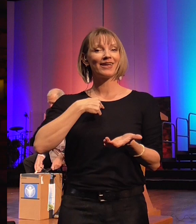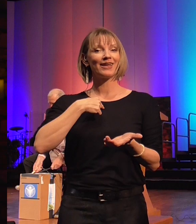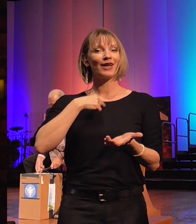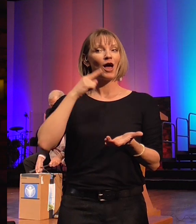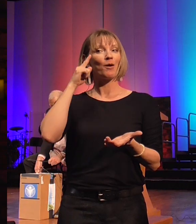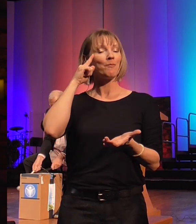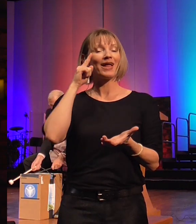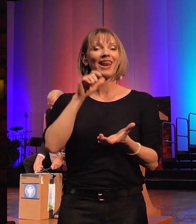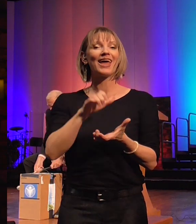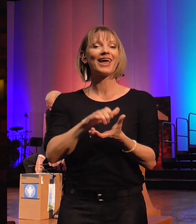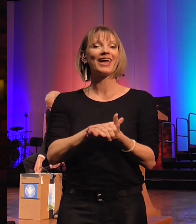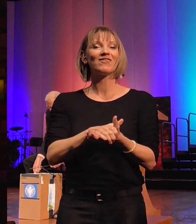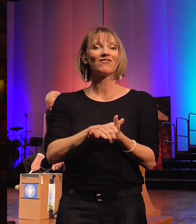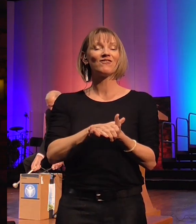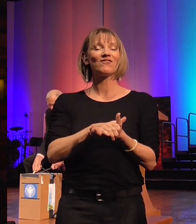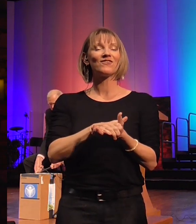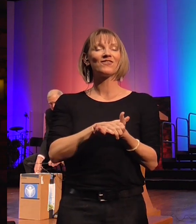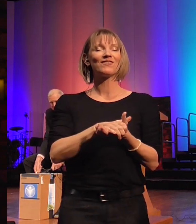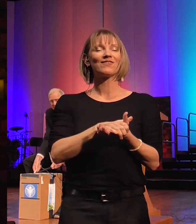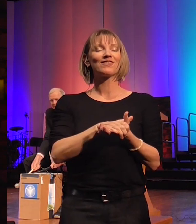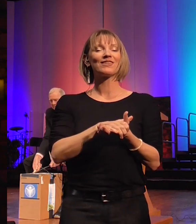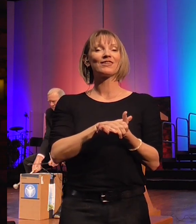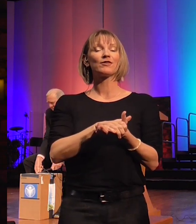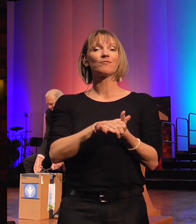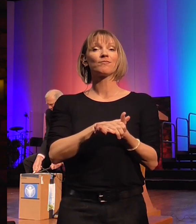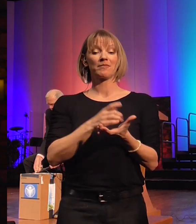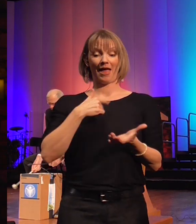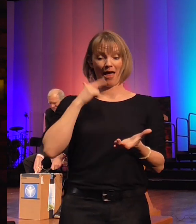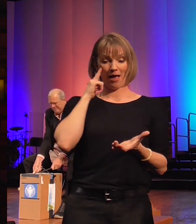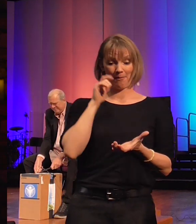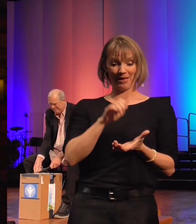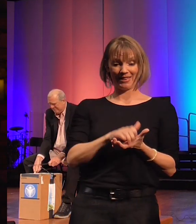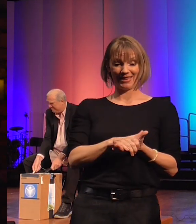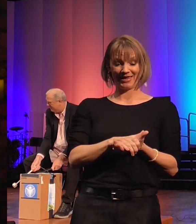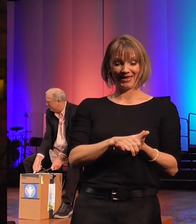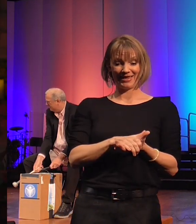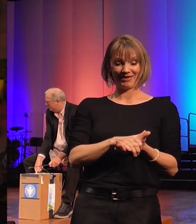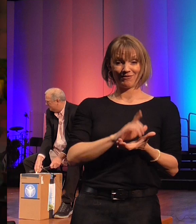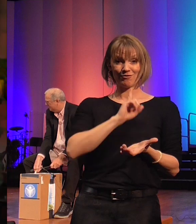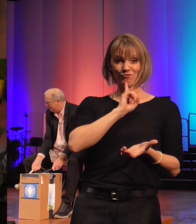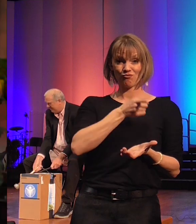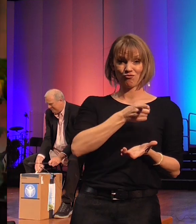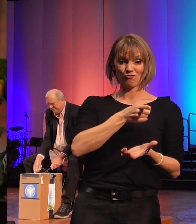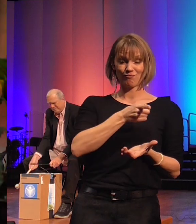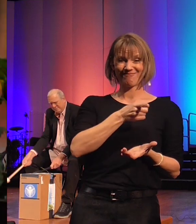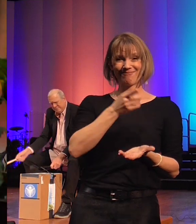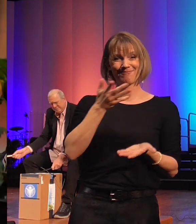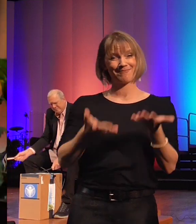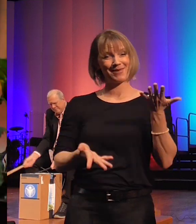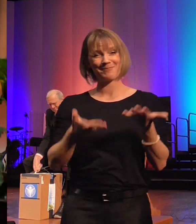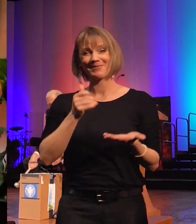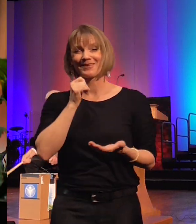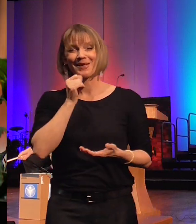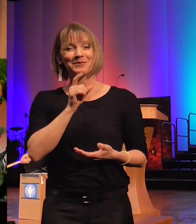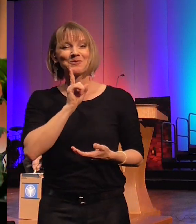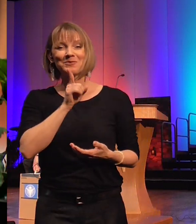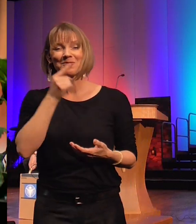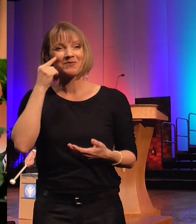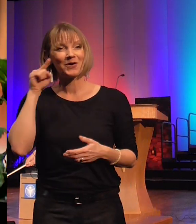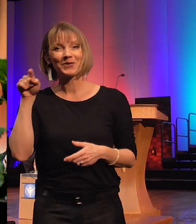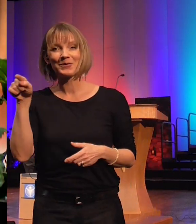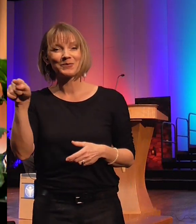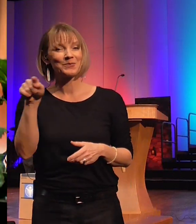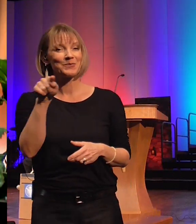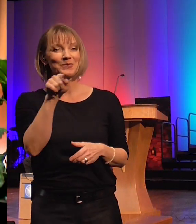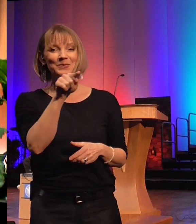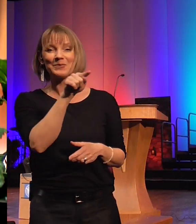I believe, what I believe is true may not be true